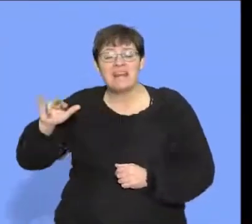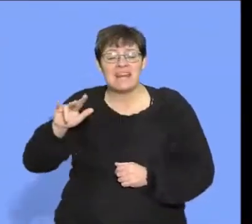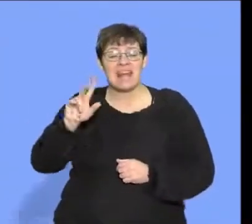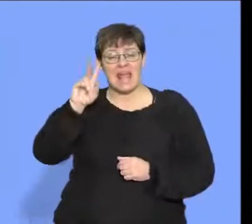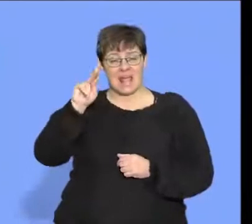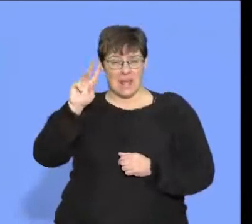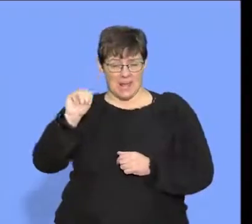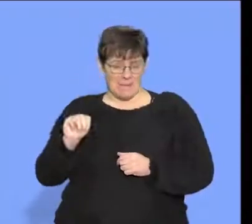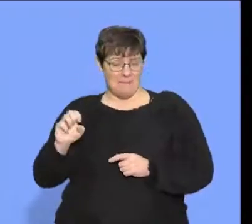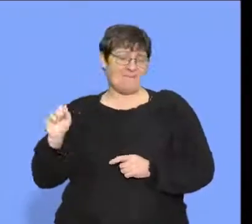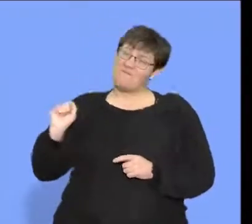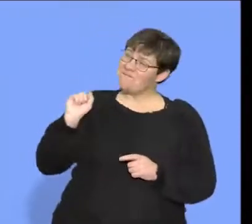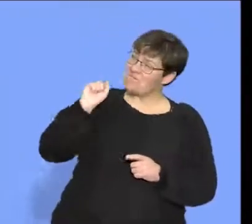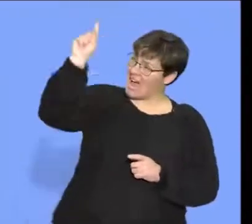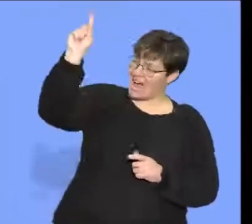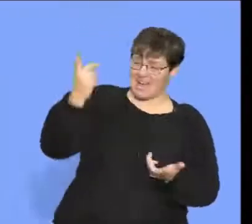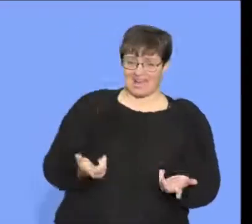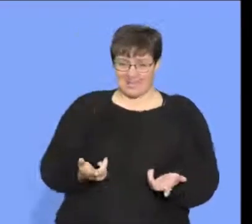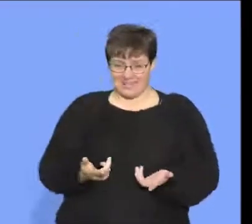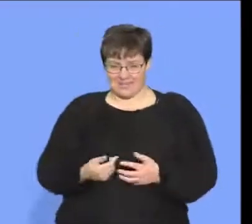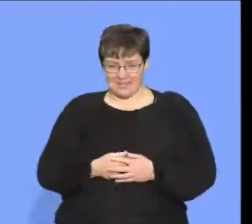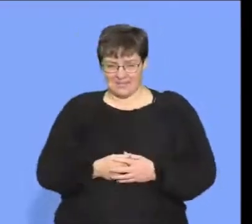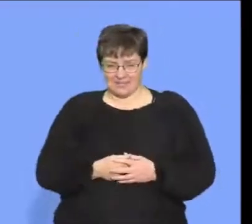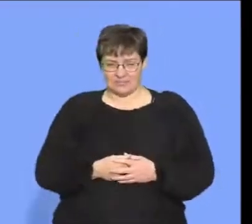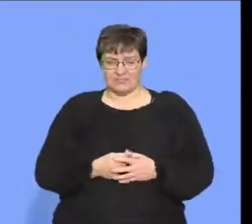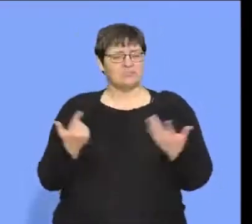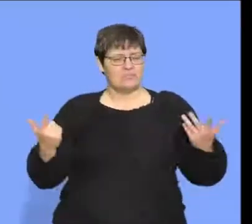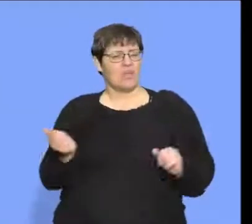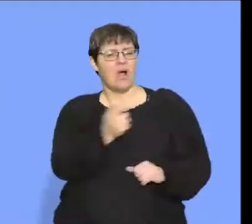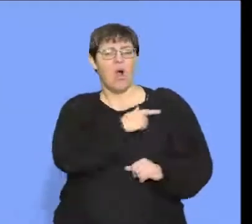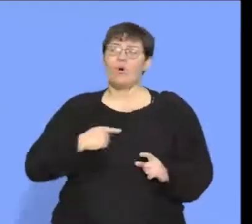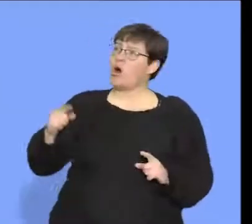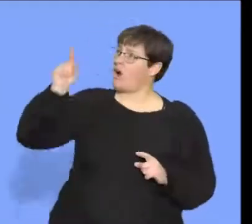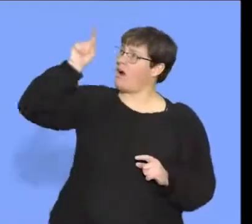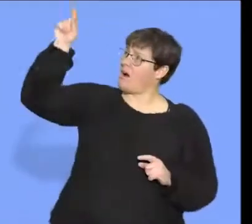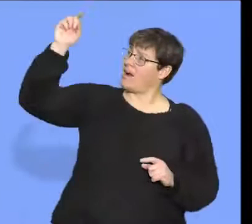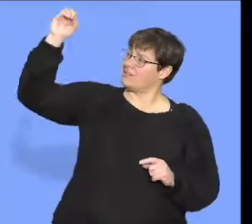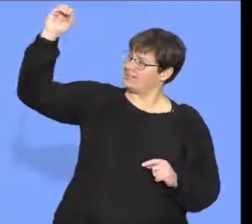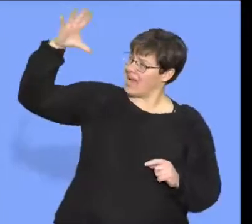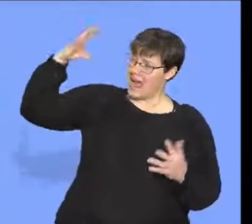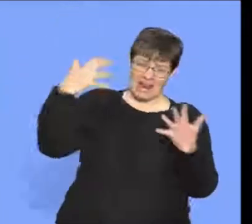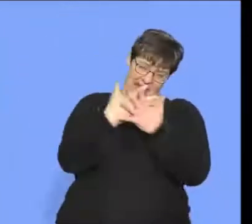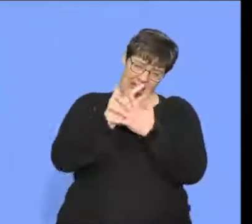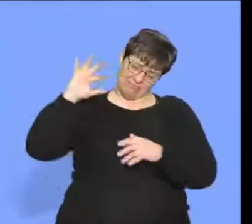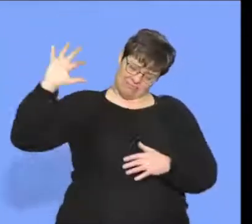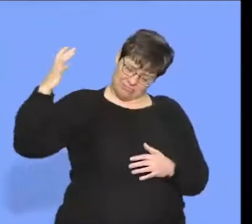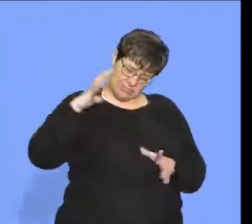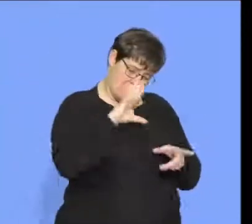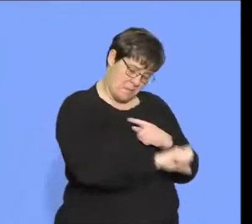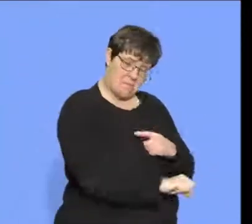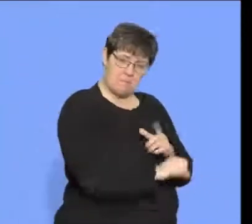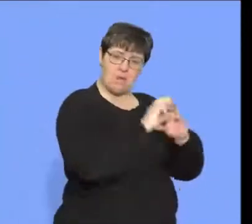150.38 million kilometers away from the Earth. So how long does it take this super fast